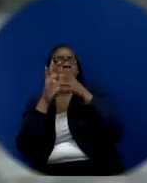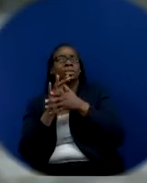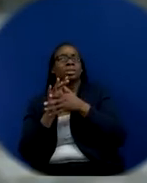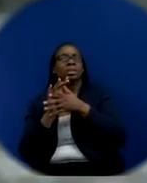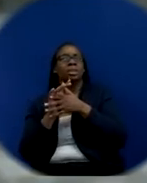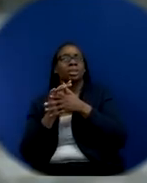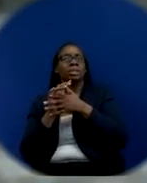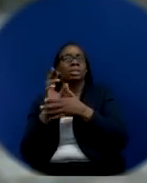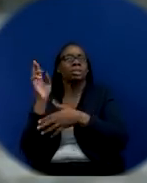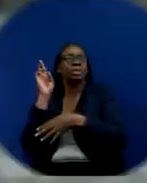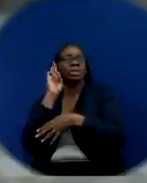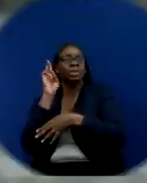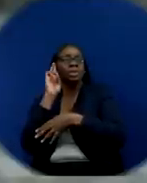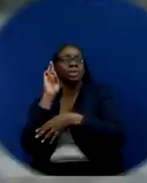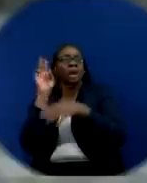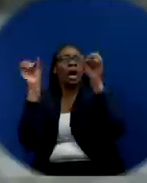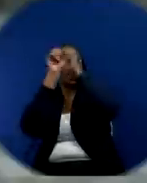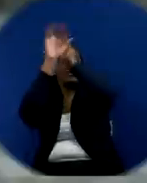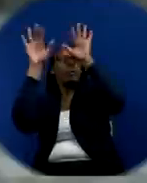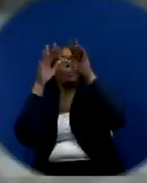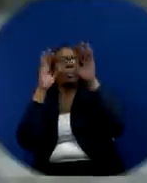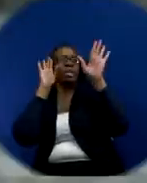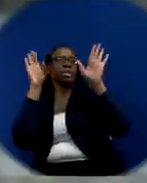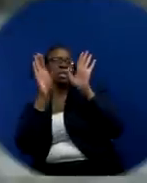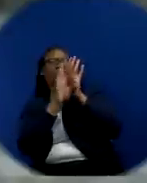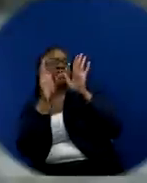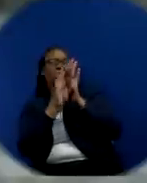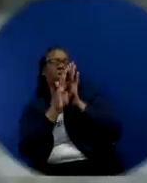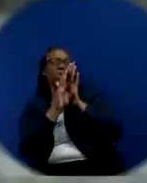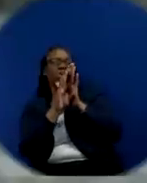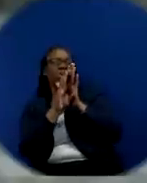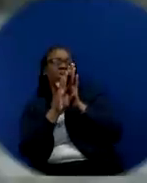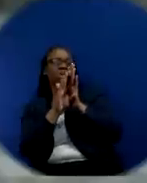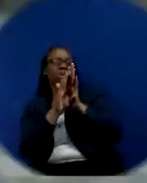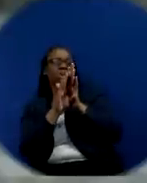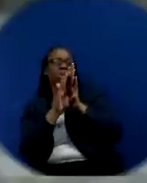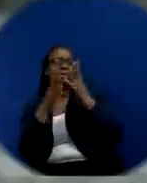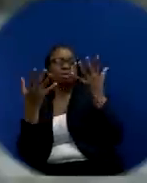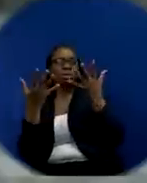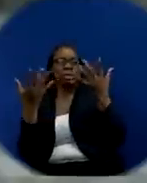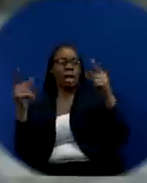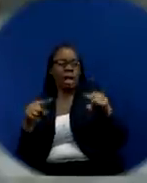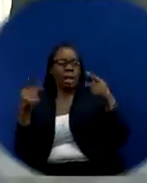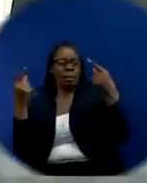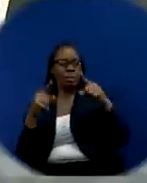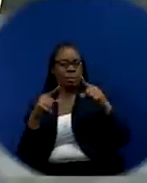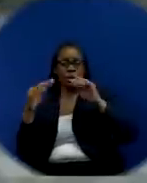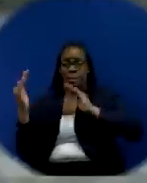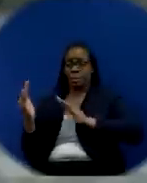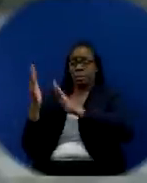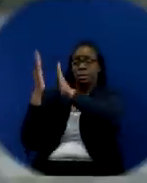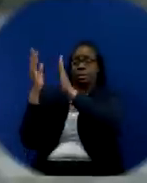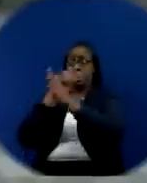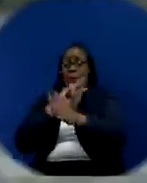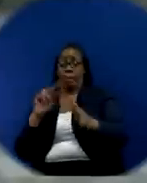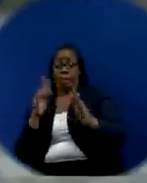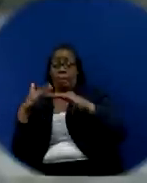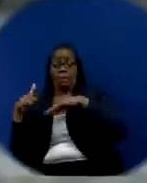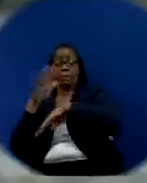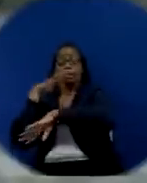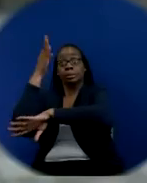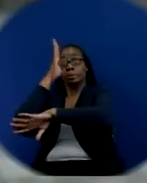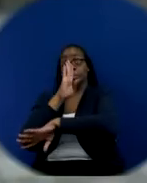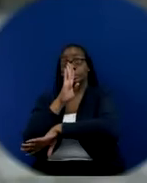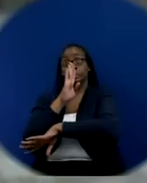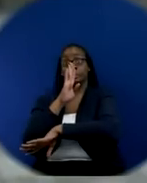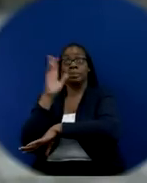radical reorientation and revolution that is presented by the kingdom of God.